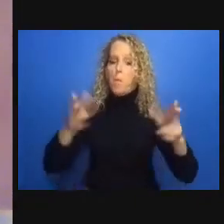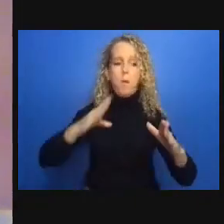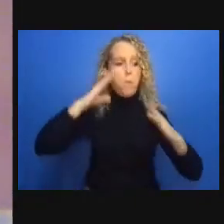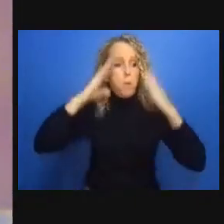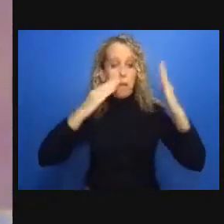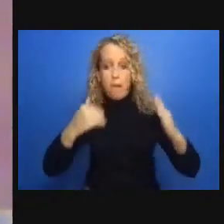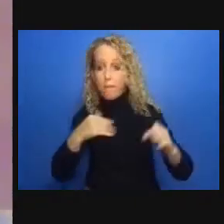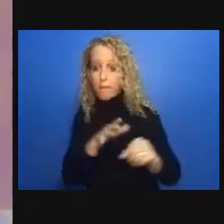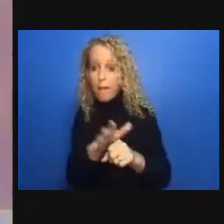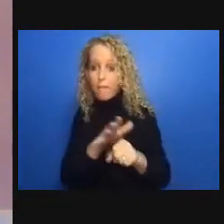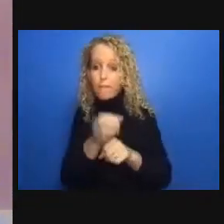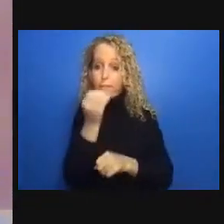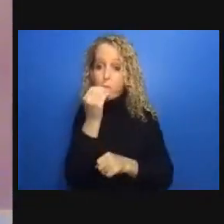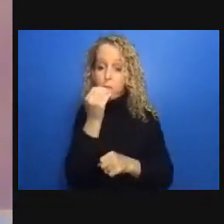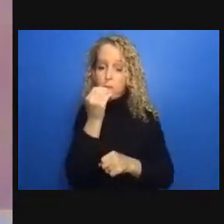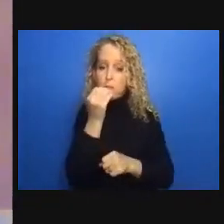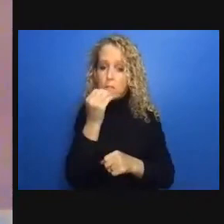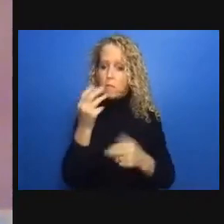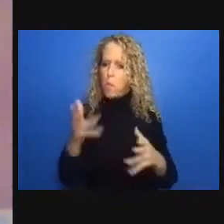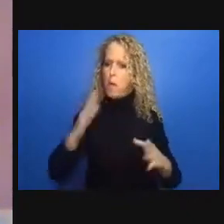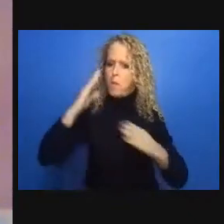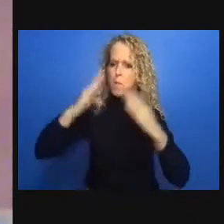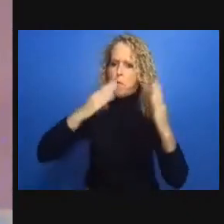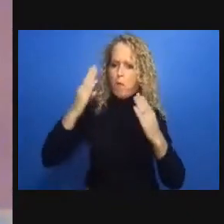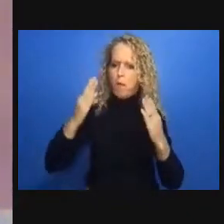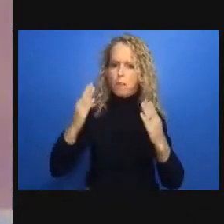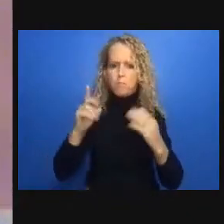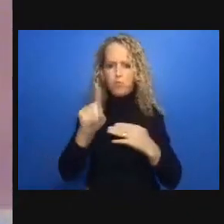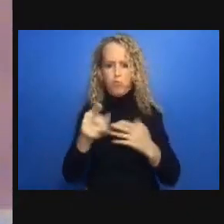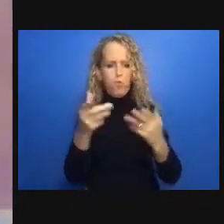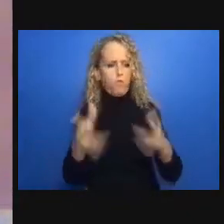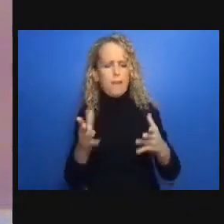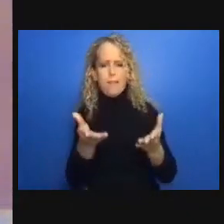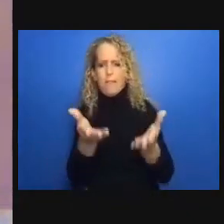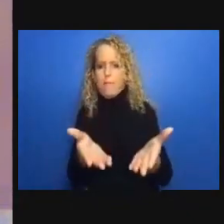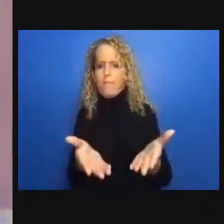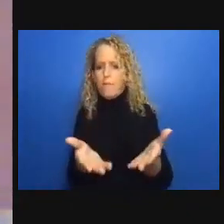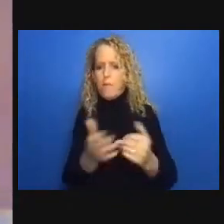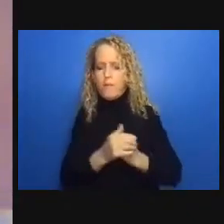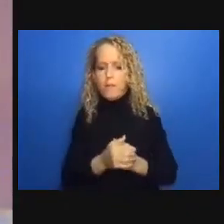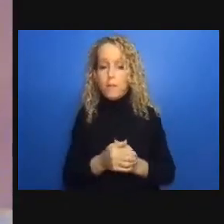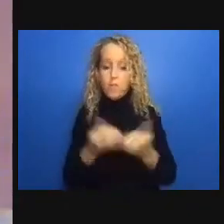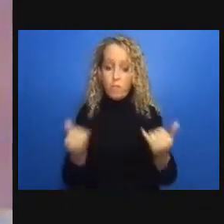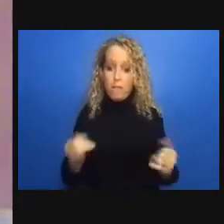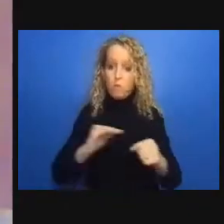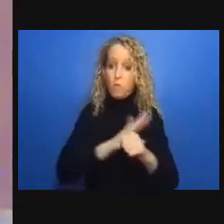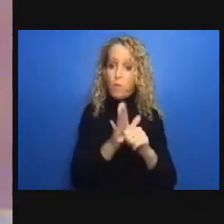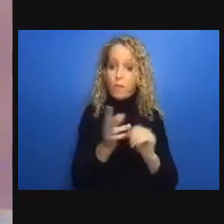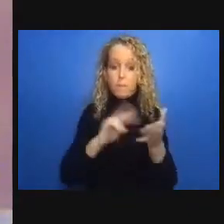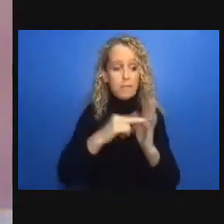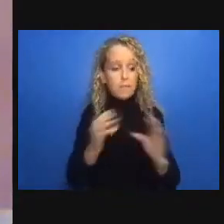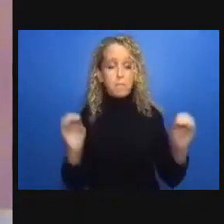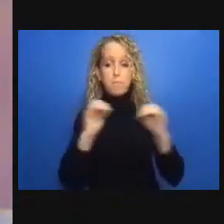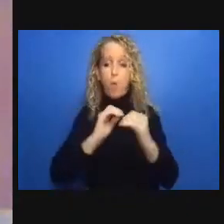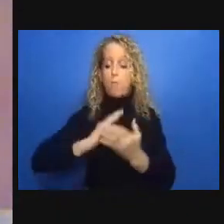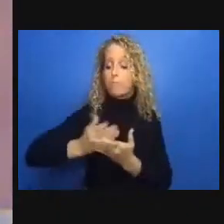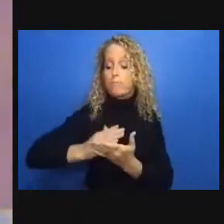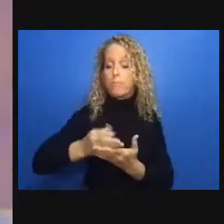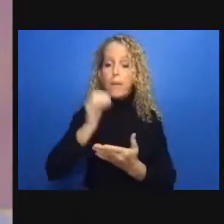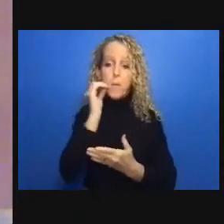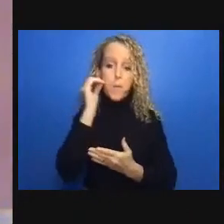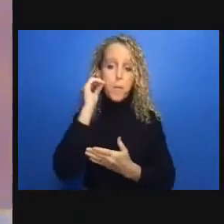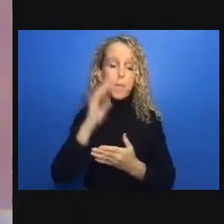enough. So this pandemic has prompted us to be more concerned about cooking at home. Maybe we've made changes to what we